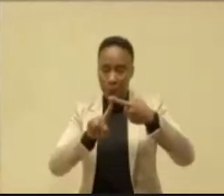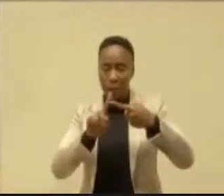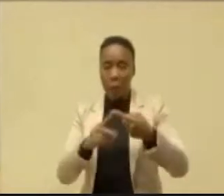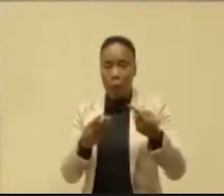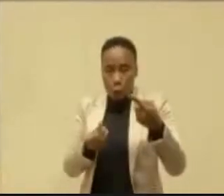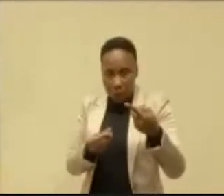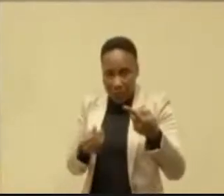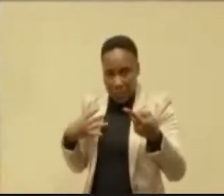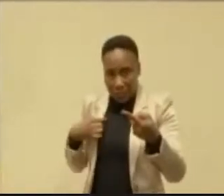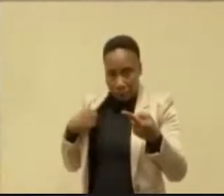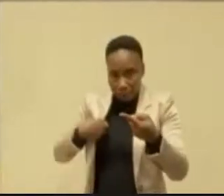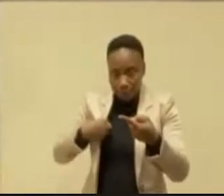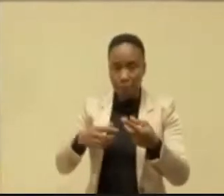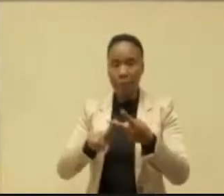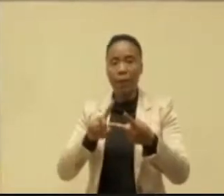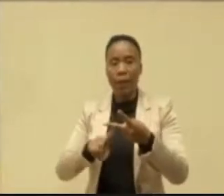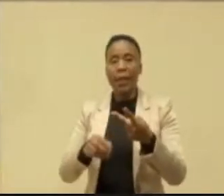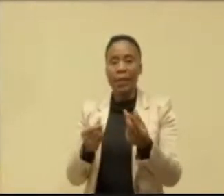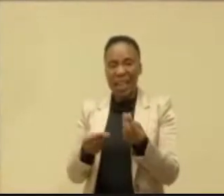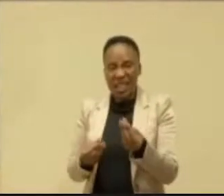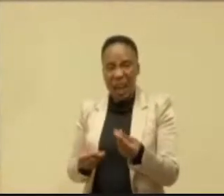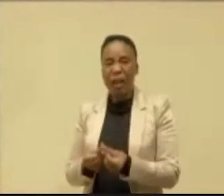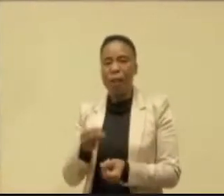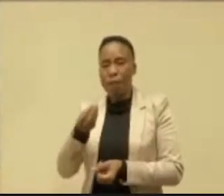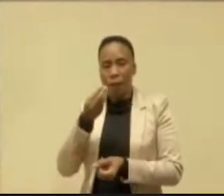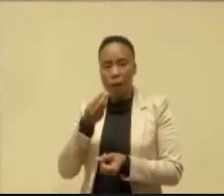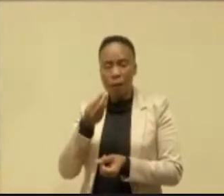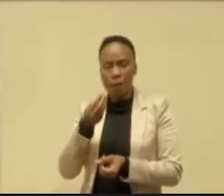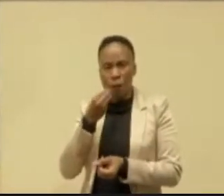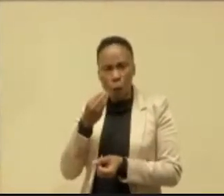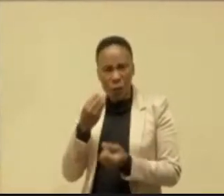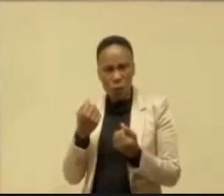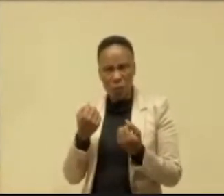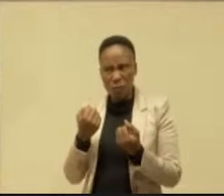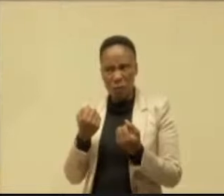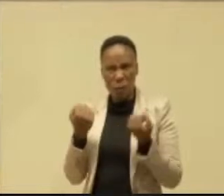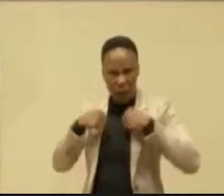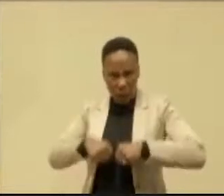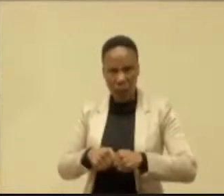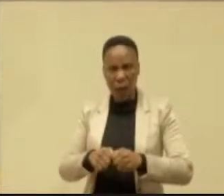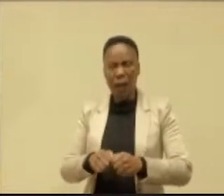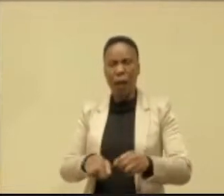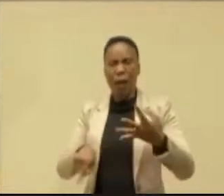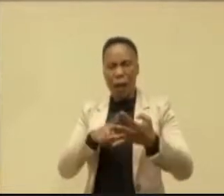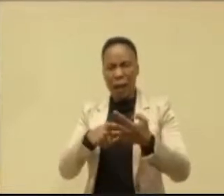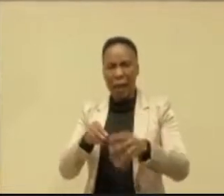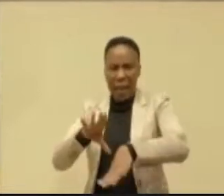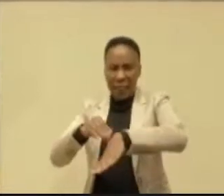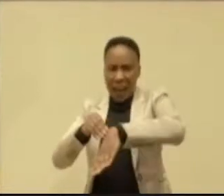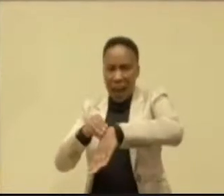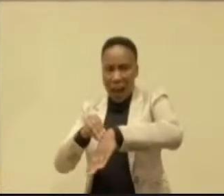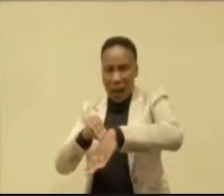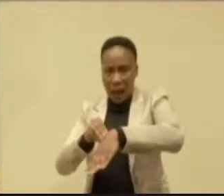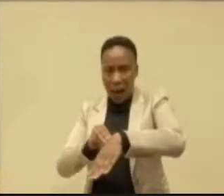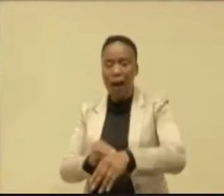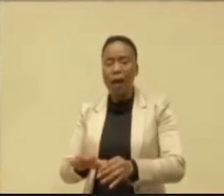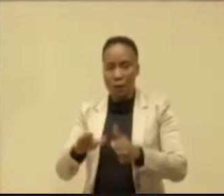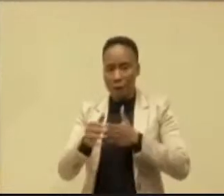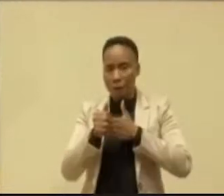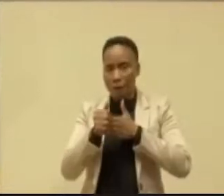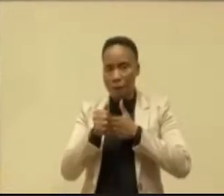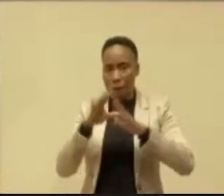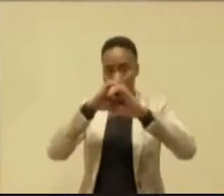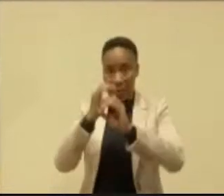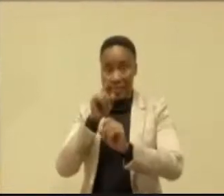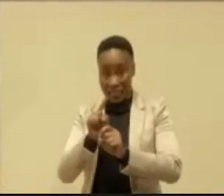textile footwear leather poultry and furniture the fork has been to drive improved